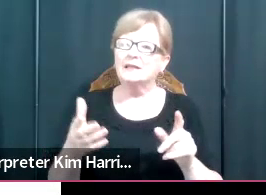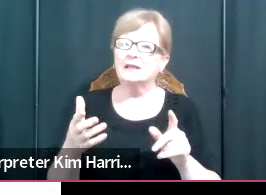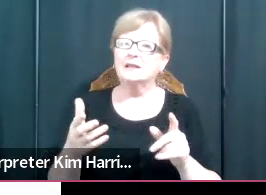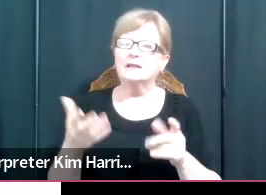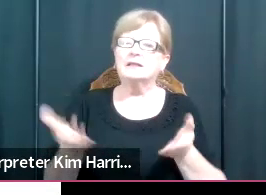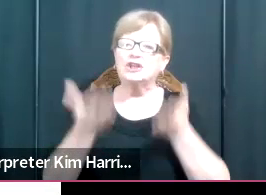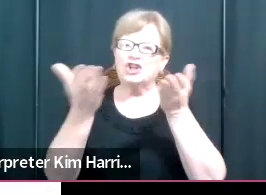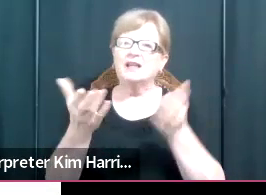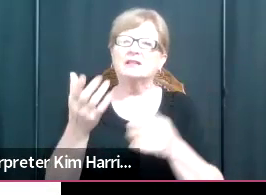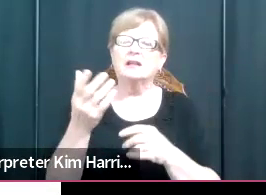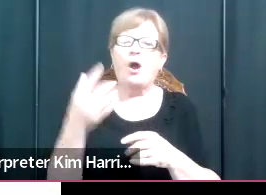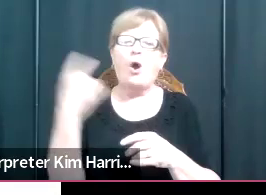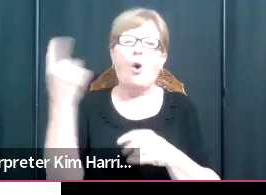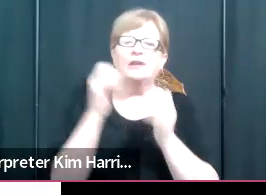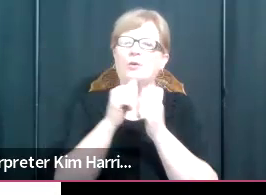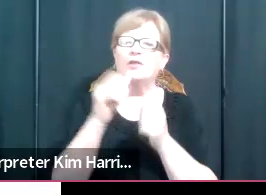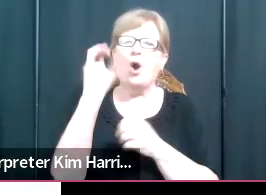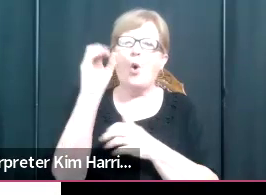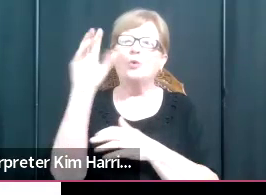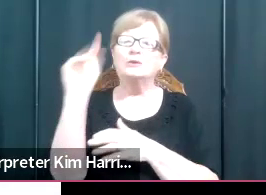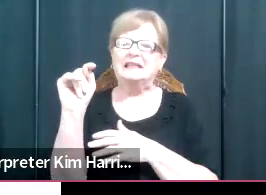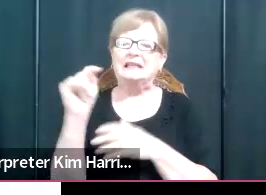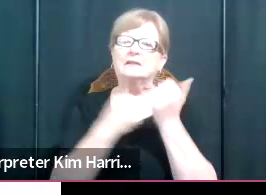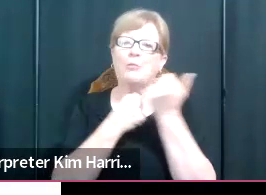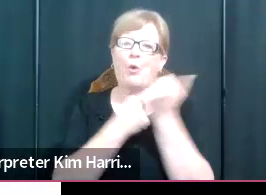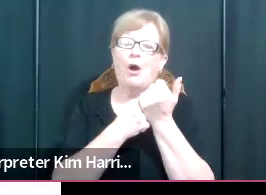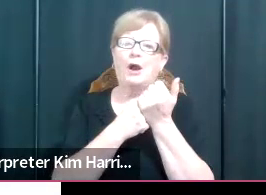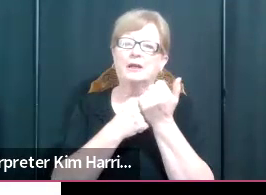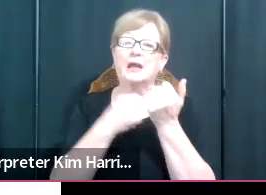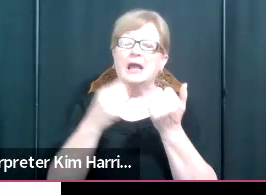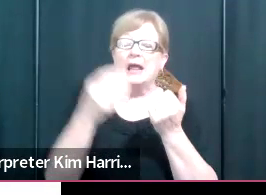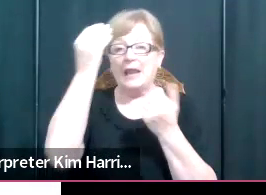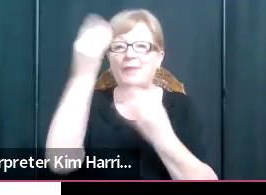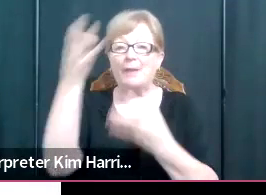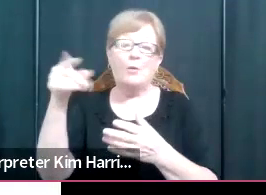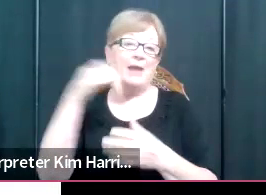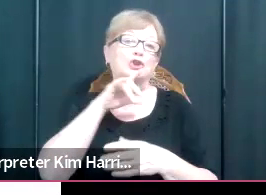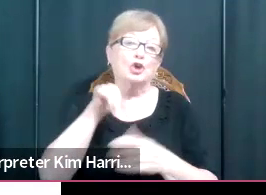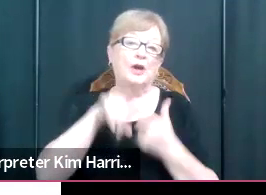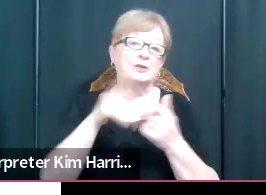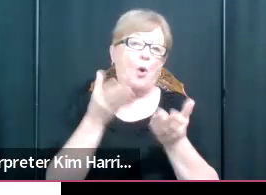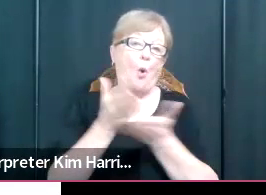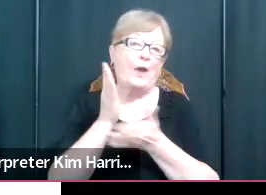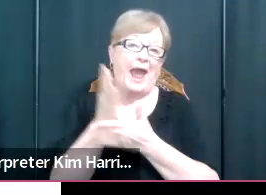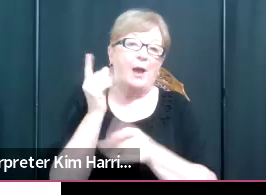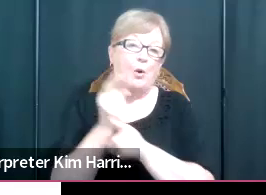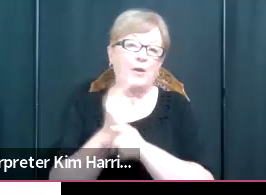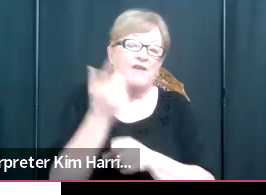with OT support, just because you need to make sure that the weight is appropriate for the person using